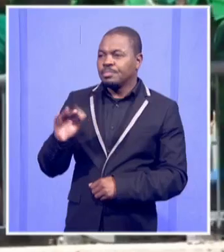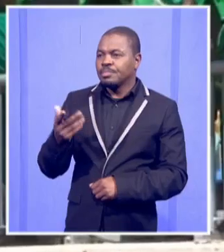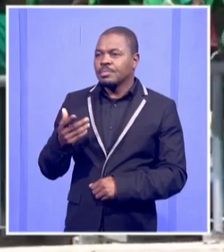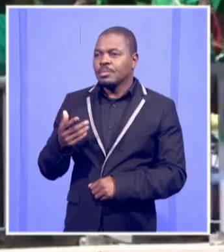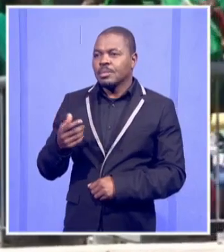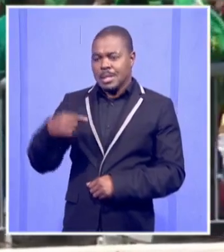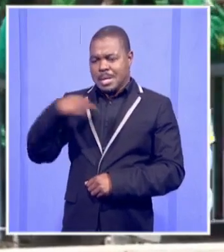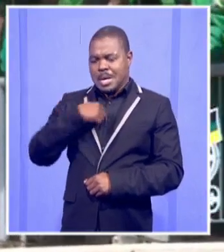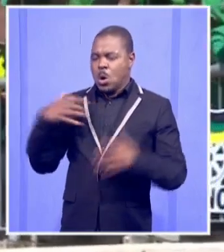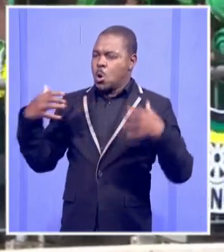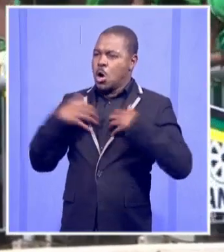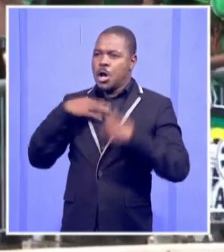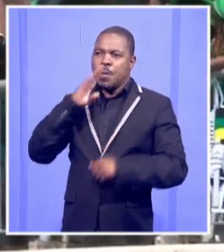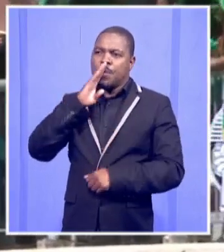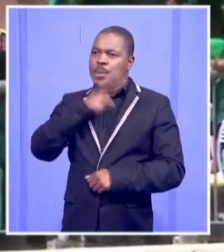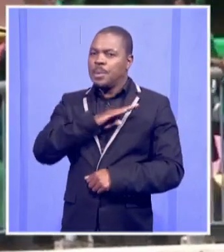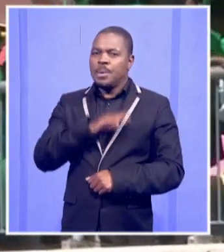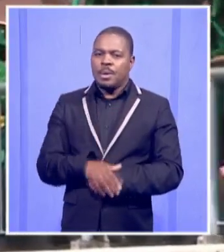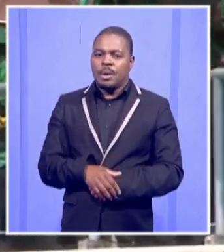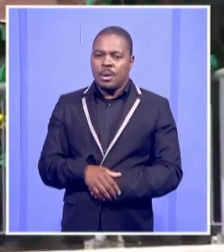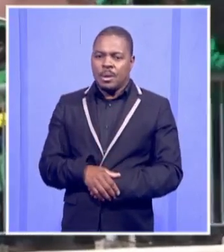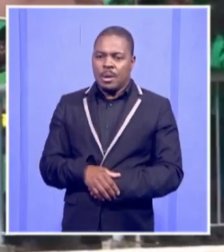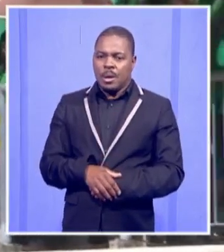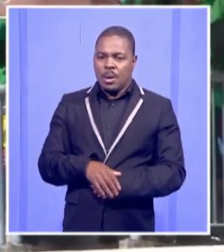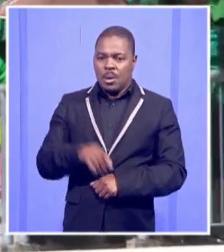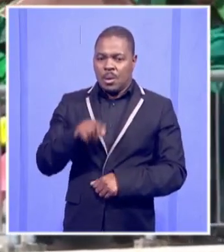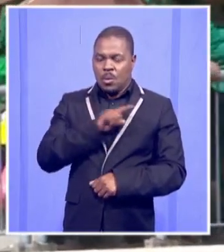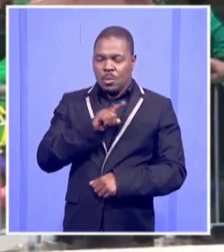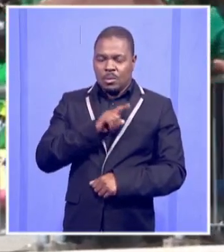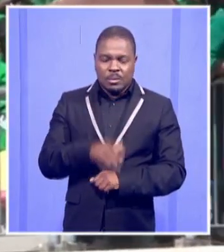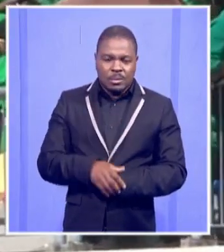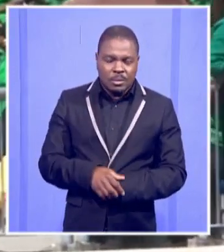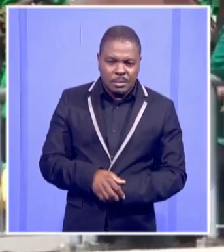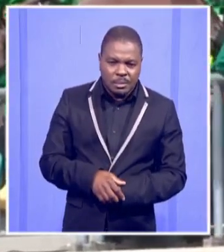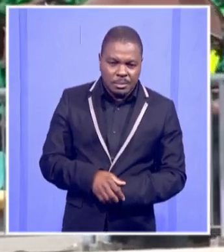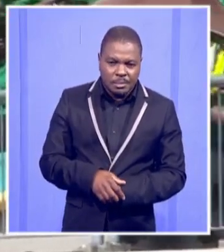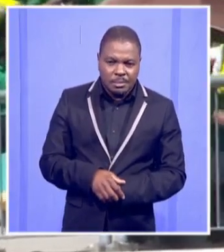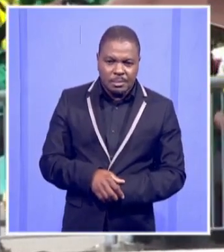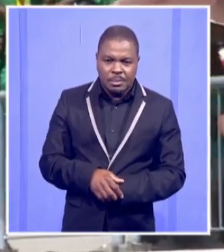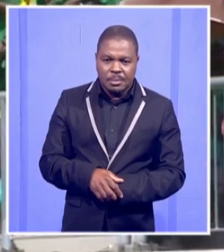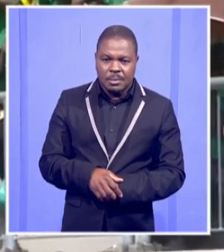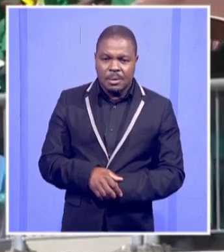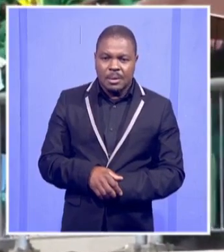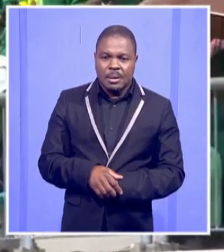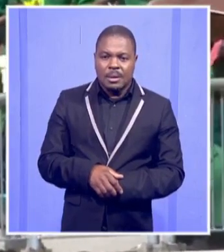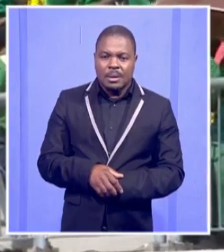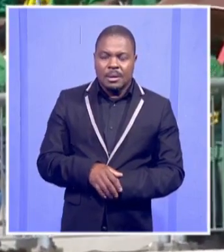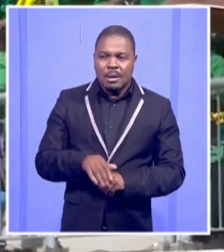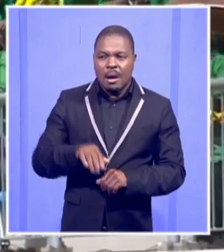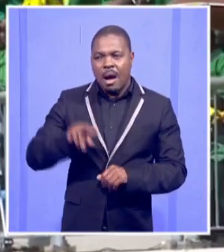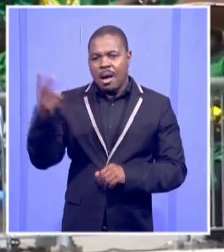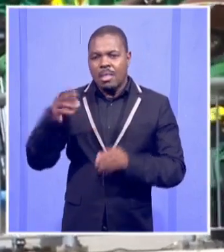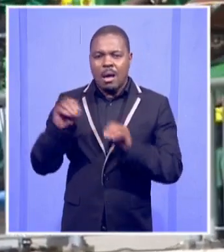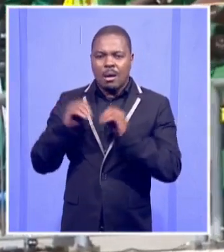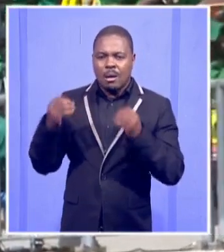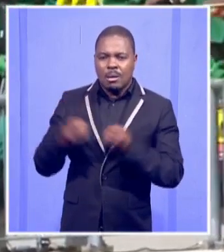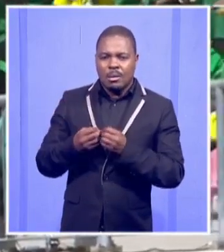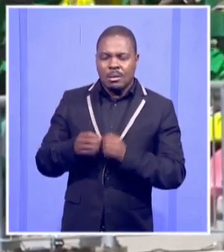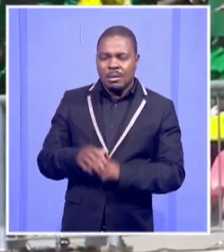I'm not worried because I know even the party which even if there was another party. Not the